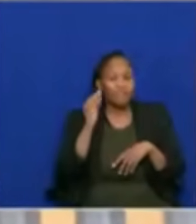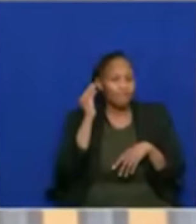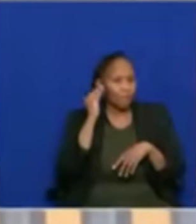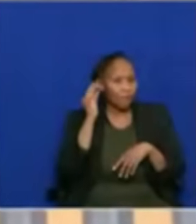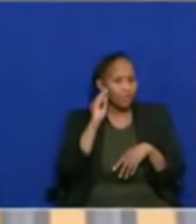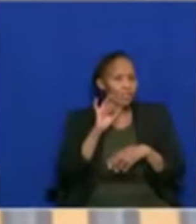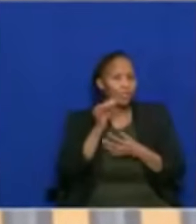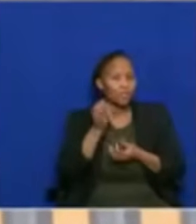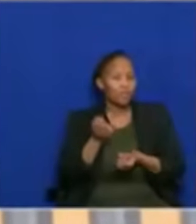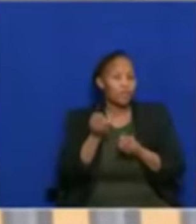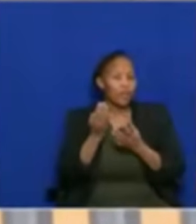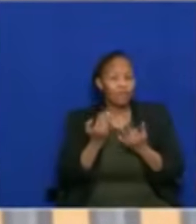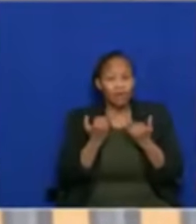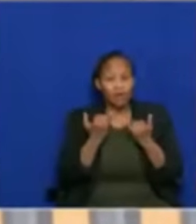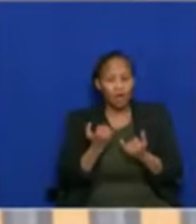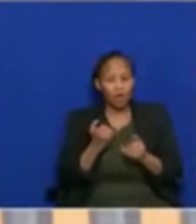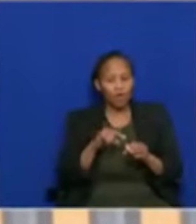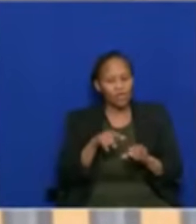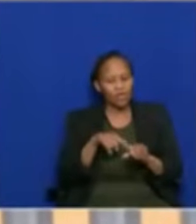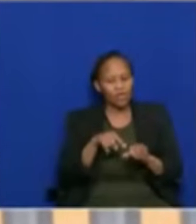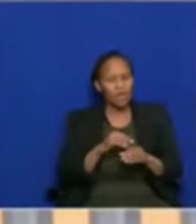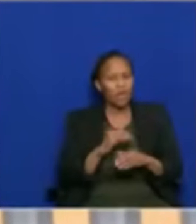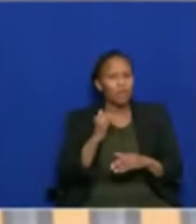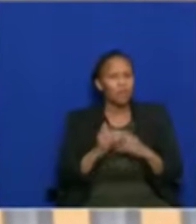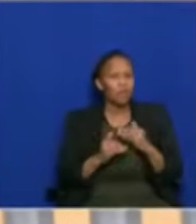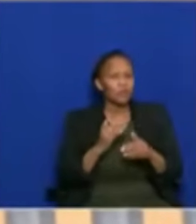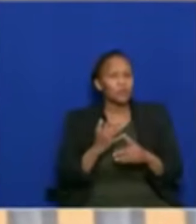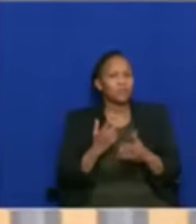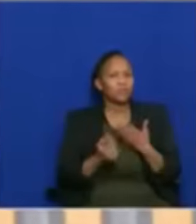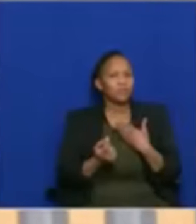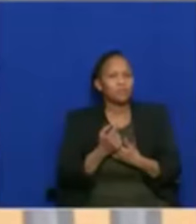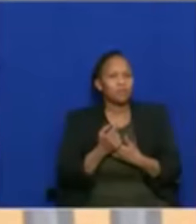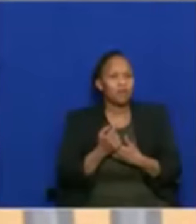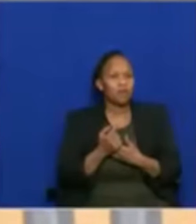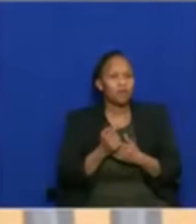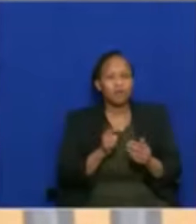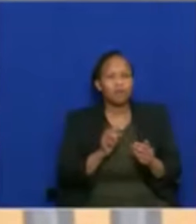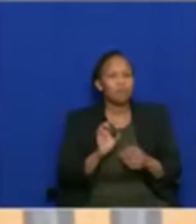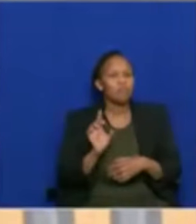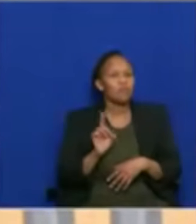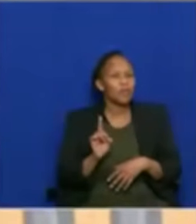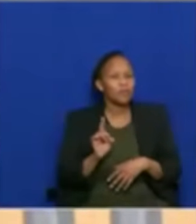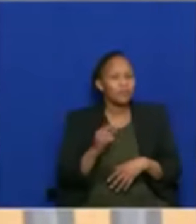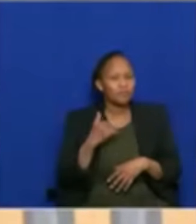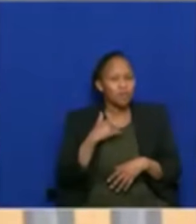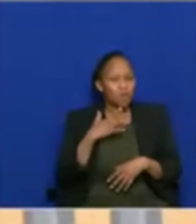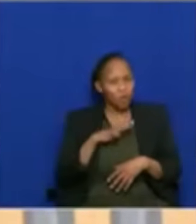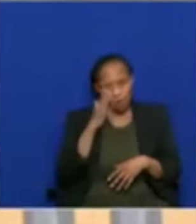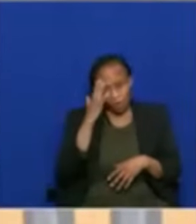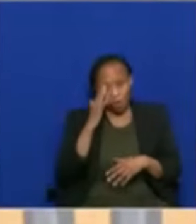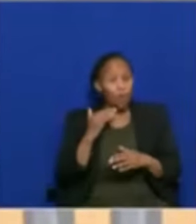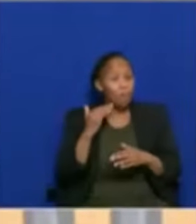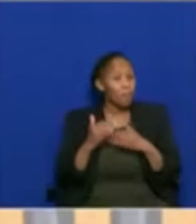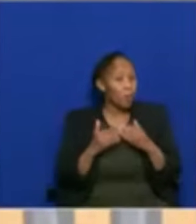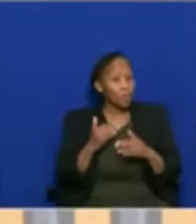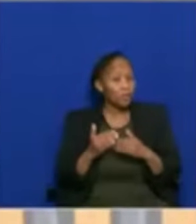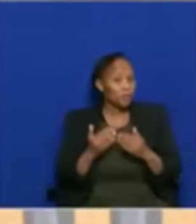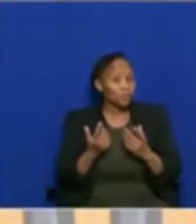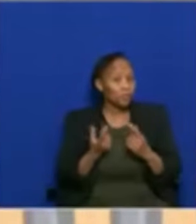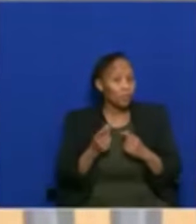processes, what happens? How does this get approved? Does it go through, does the chief